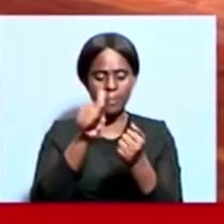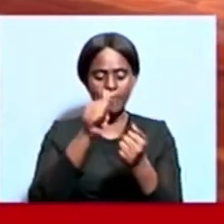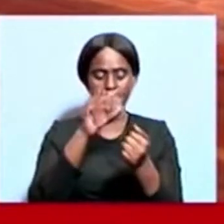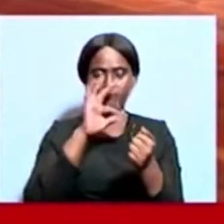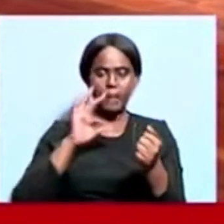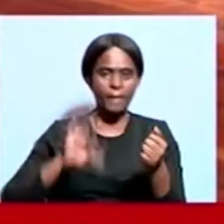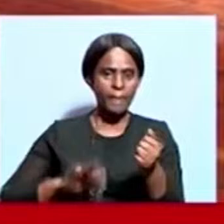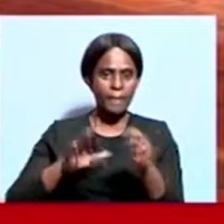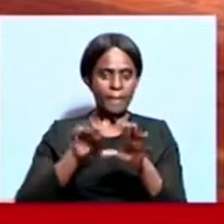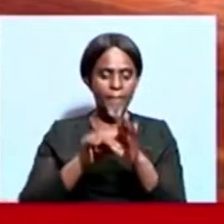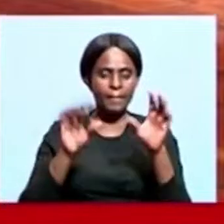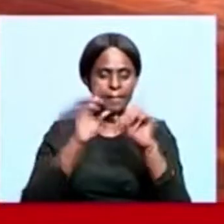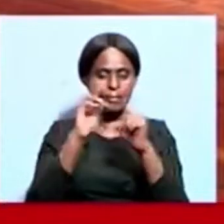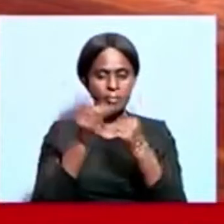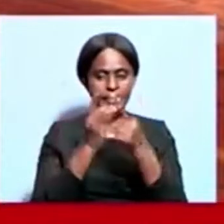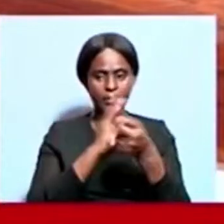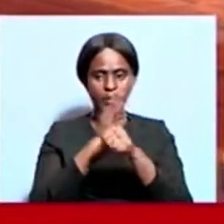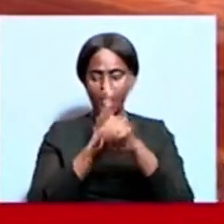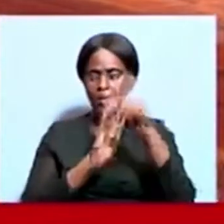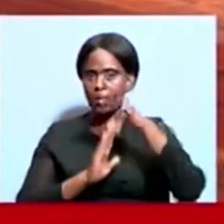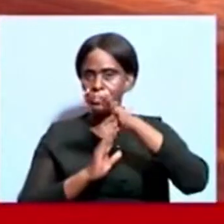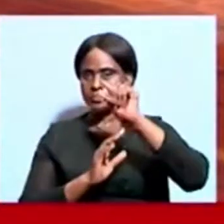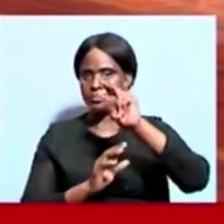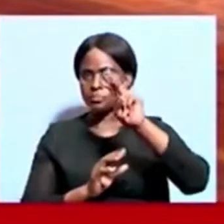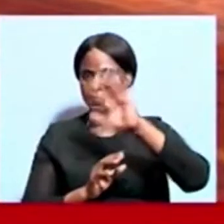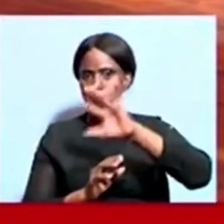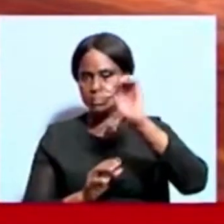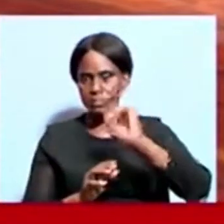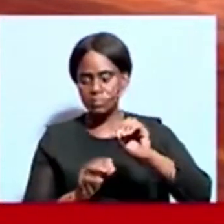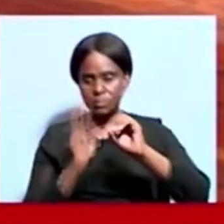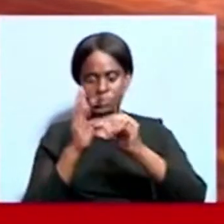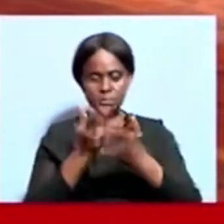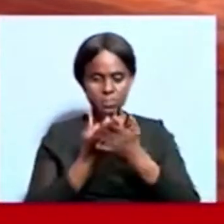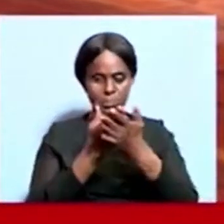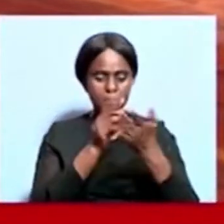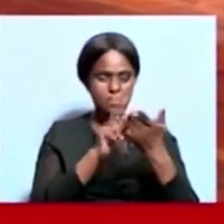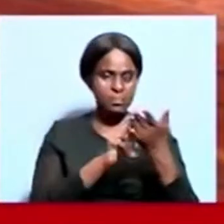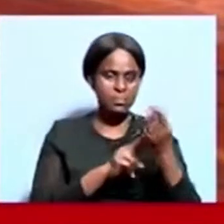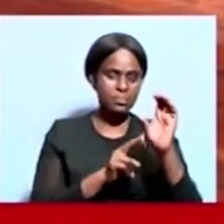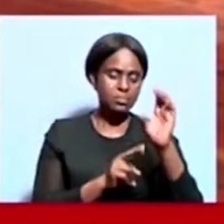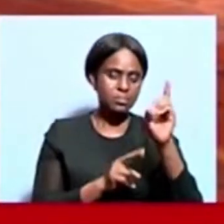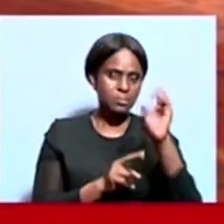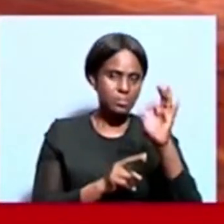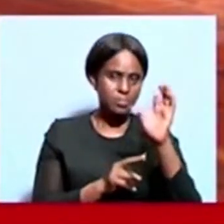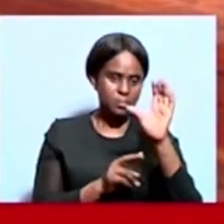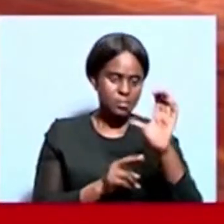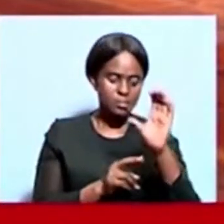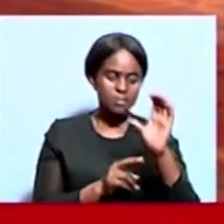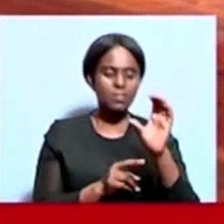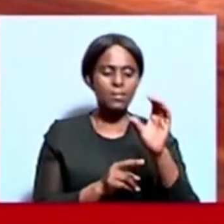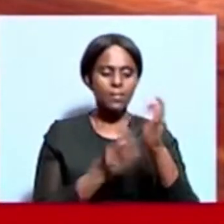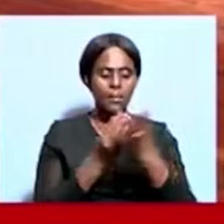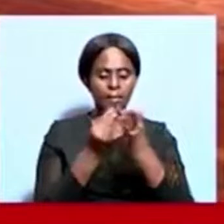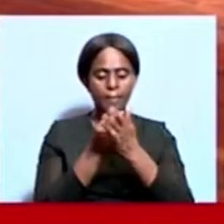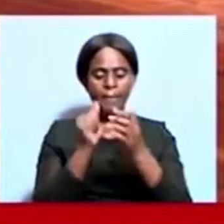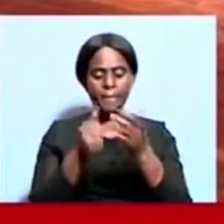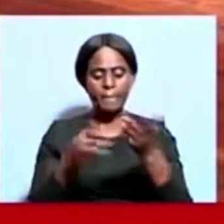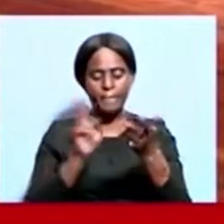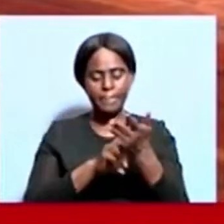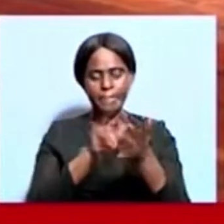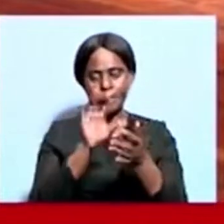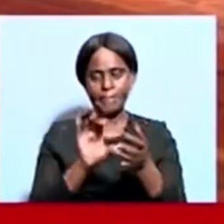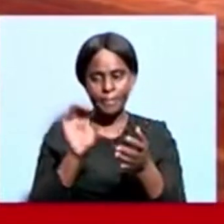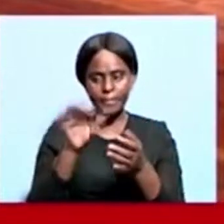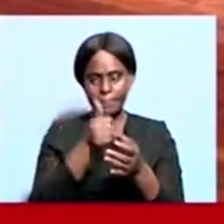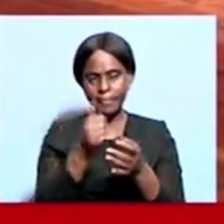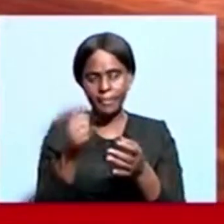district. So once I reach the threshold of 25%, I have to submit a report to CDFC so that the money can be reallocated